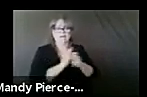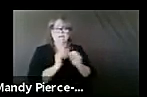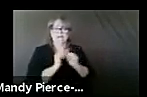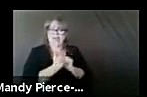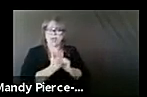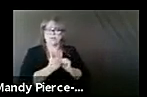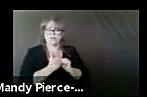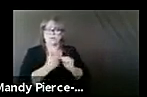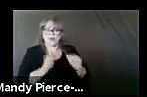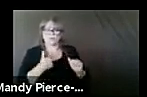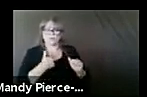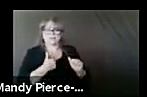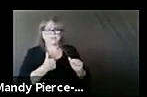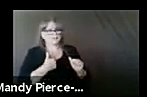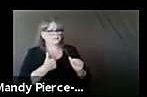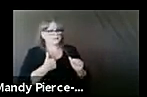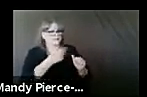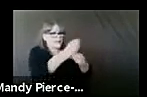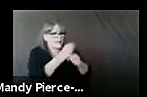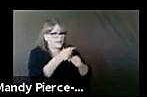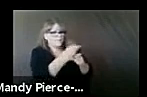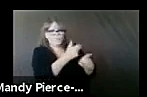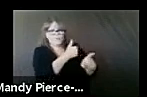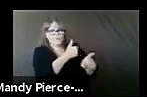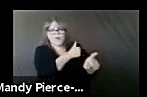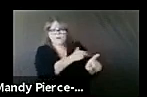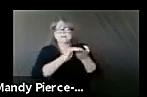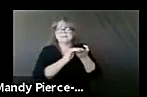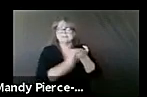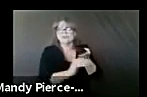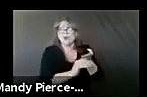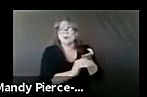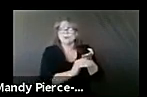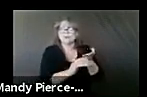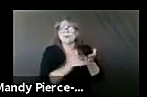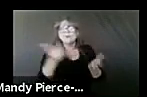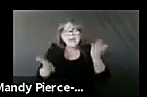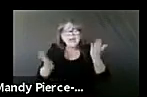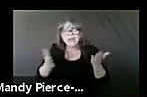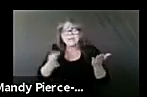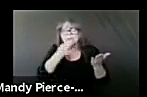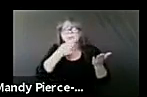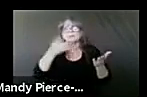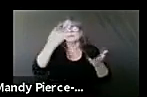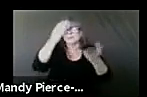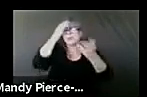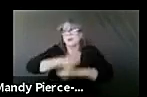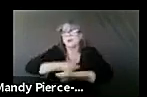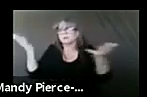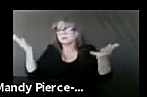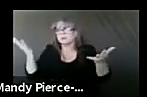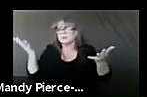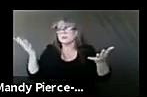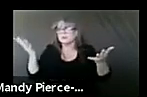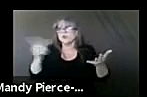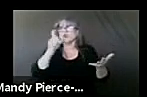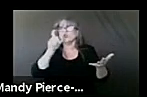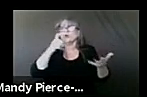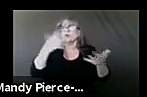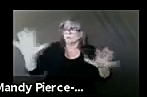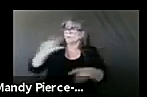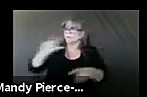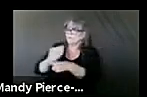into whether or not we might be able to get hospital discharge data that could tell us a little bit more about the percentage of patients that are